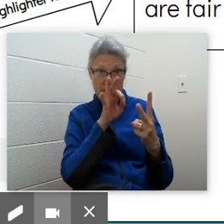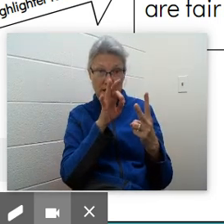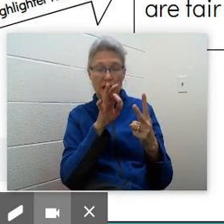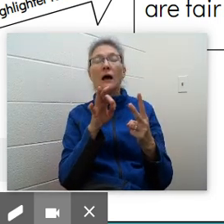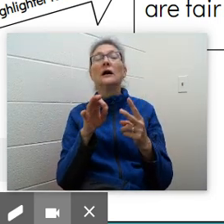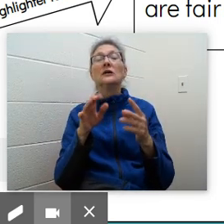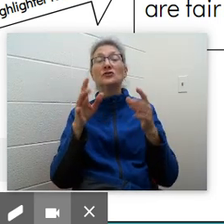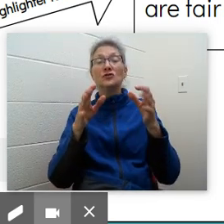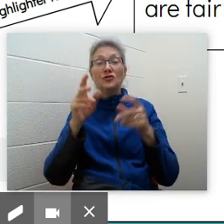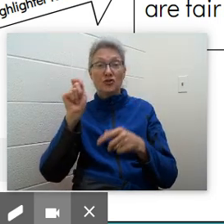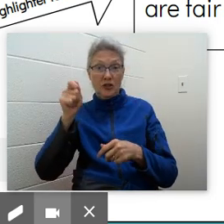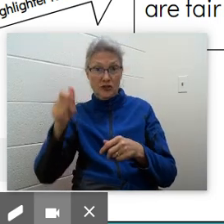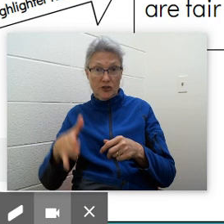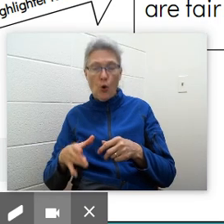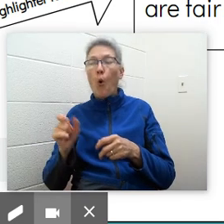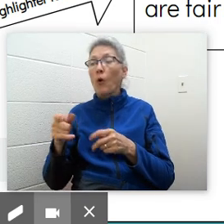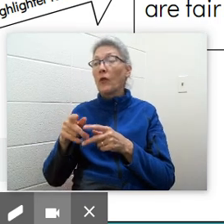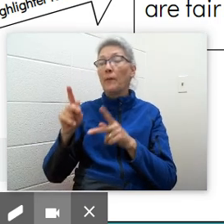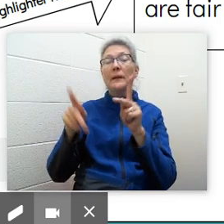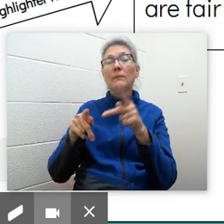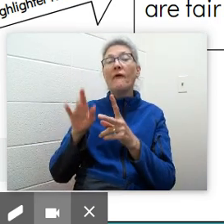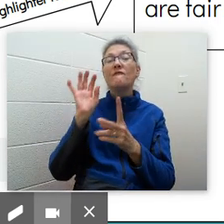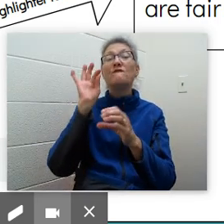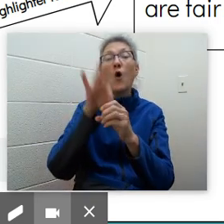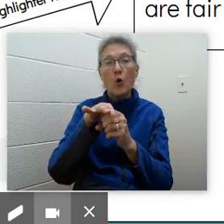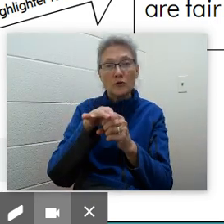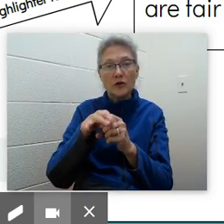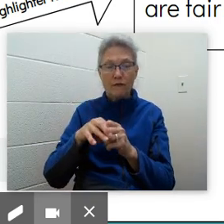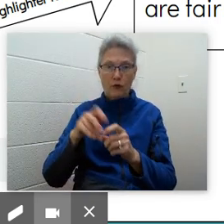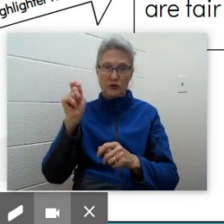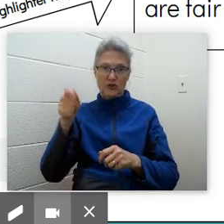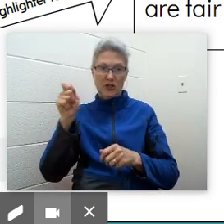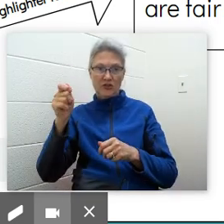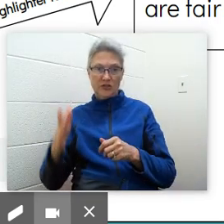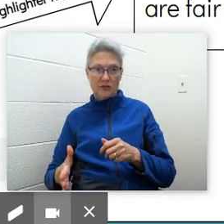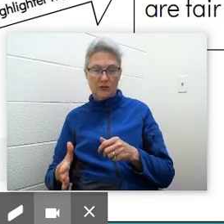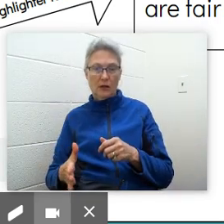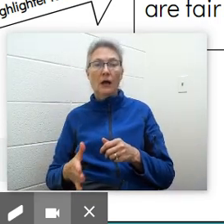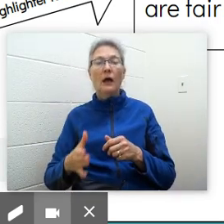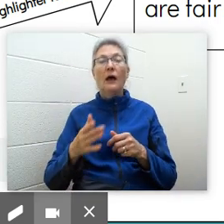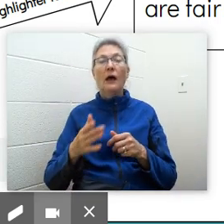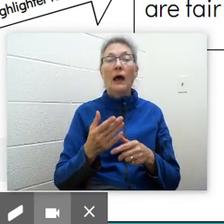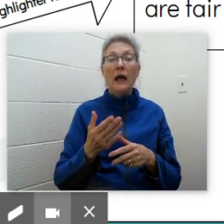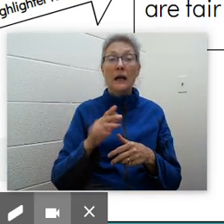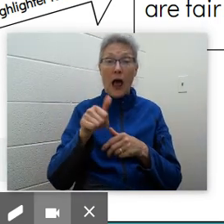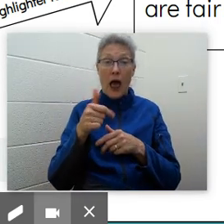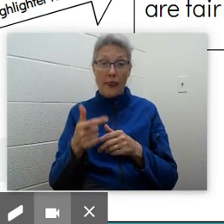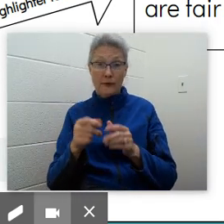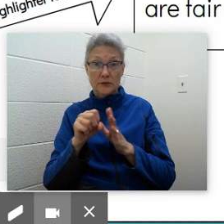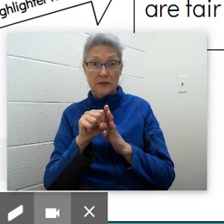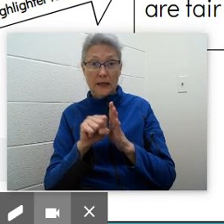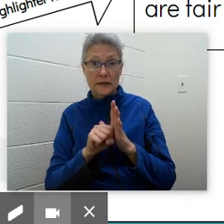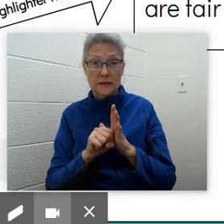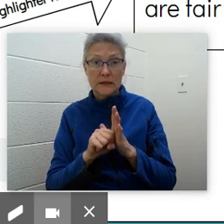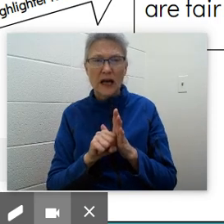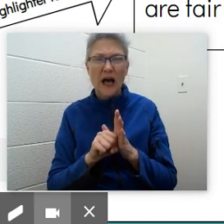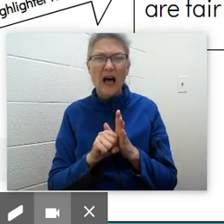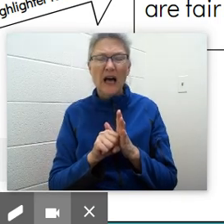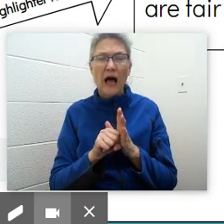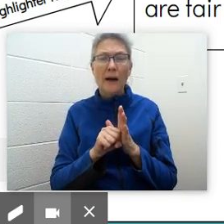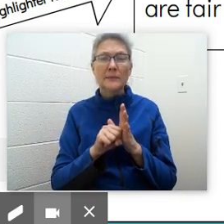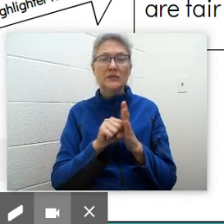State Supreme Courts focus on deciding if local laws and case decisions made in lower courts are fair and follow the